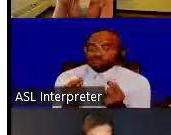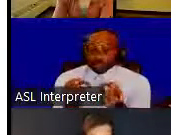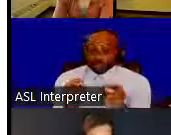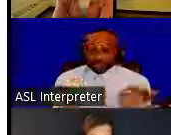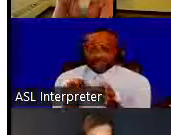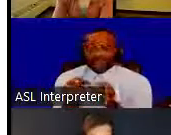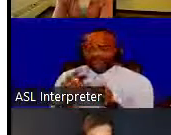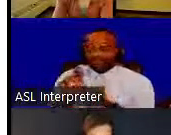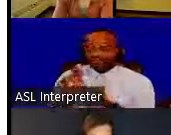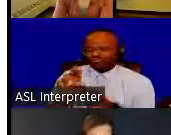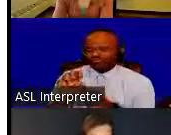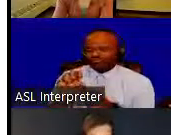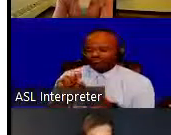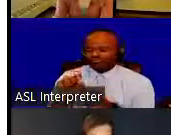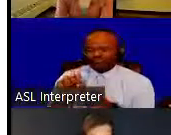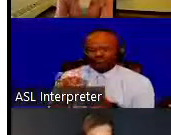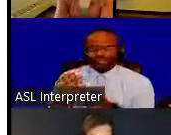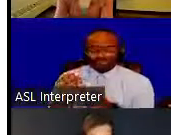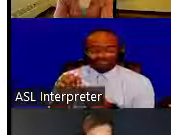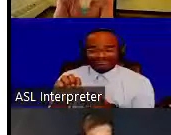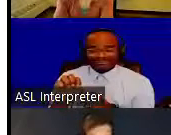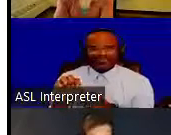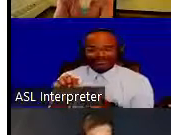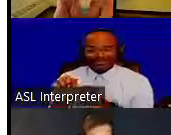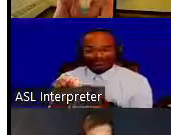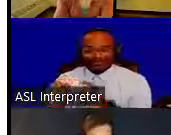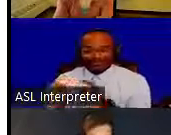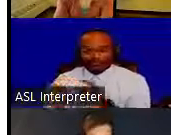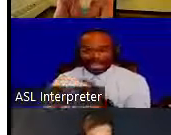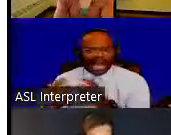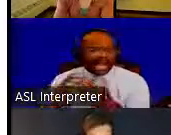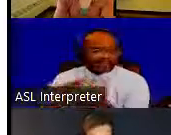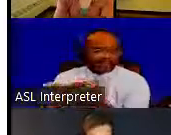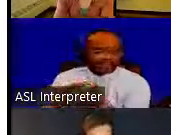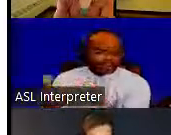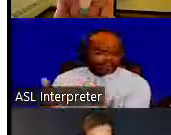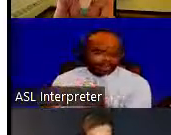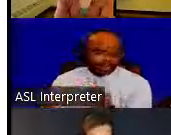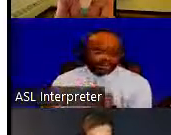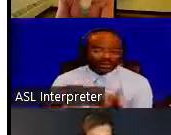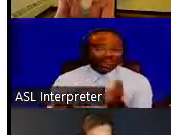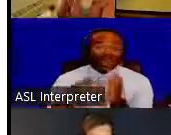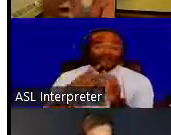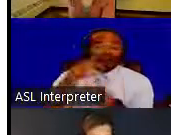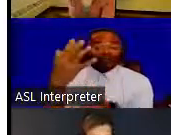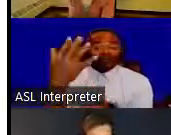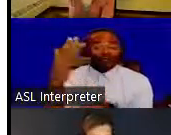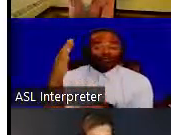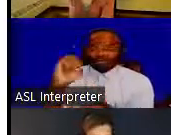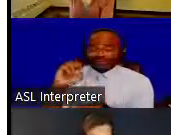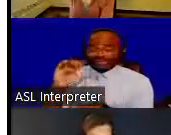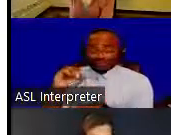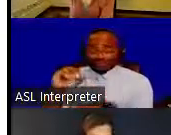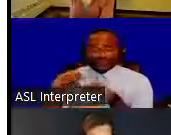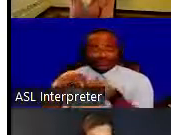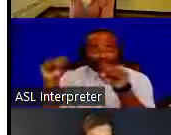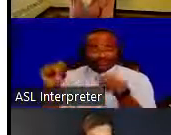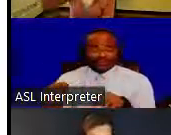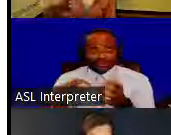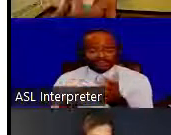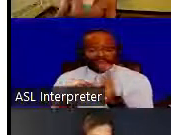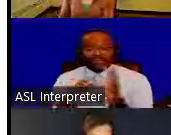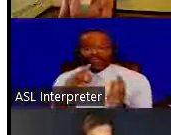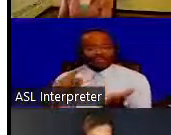resilience of what to what. And so when you're talking about resilience in a forest ecosystem, we need to talk